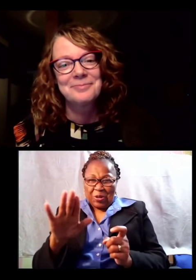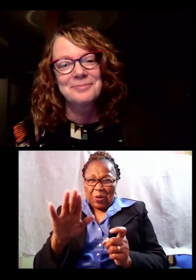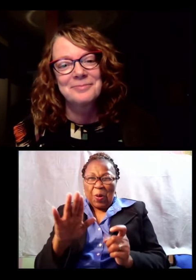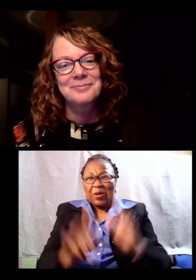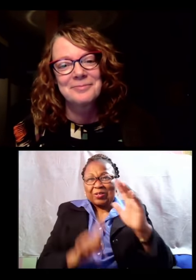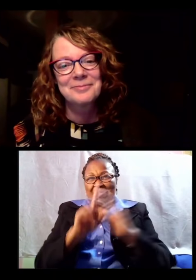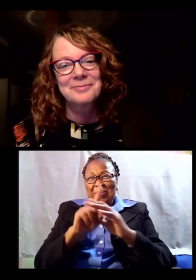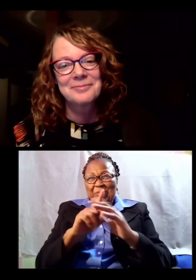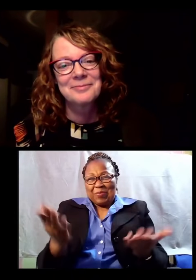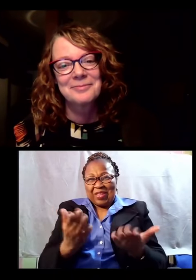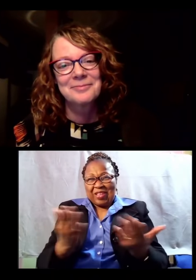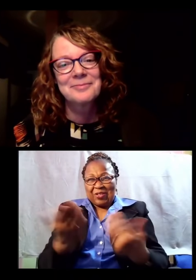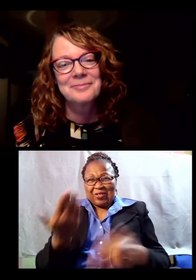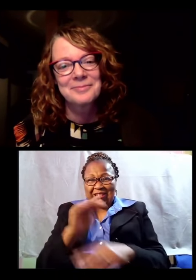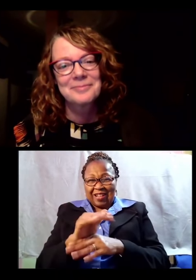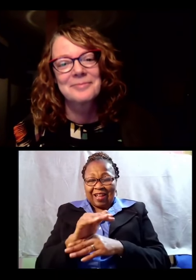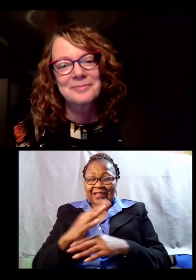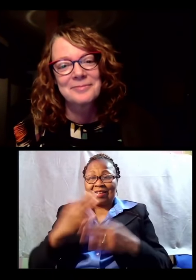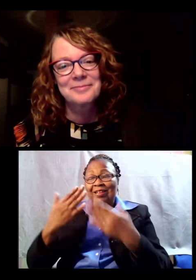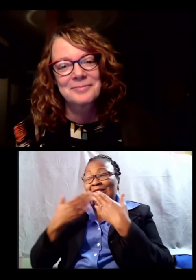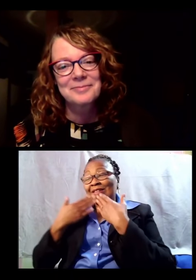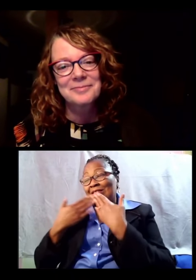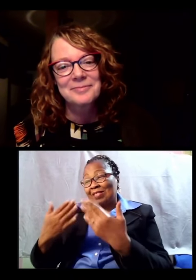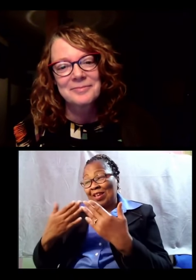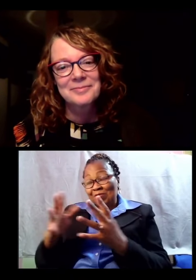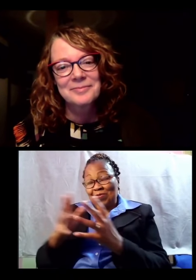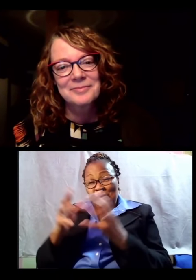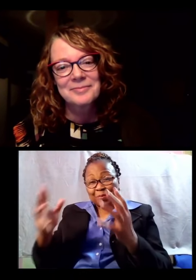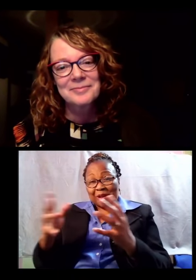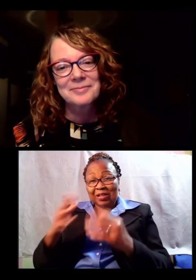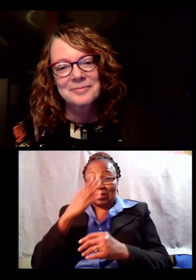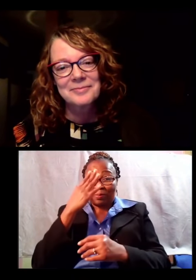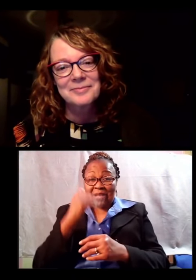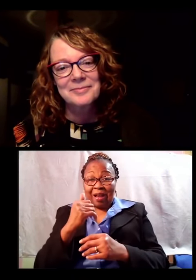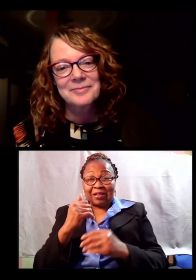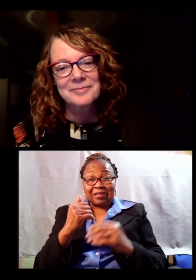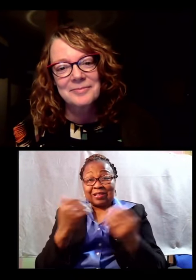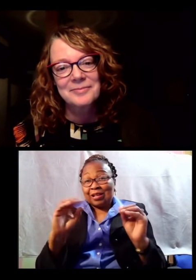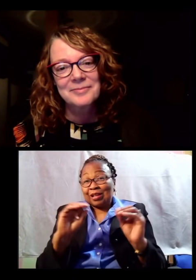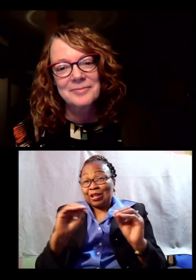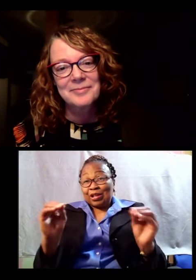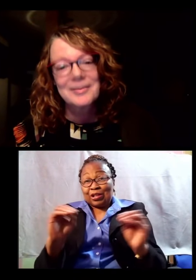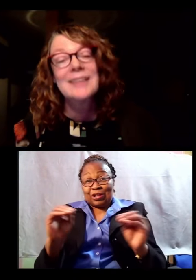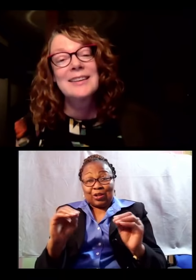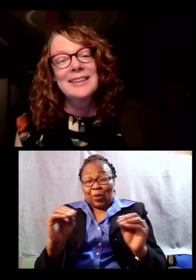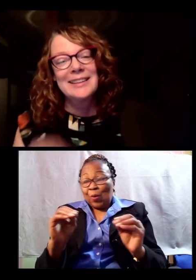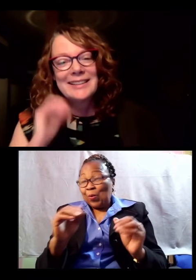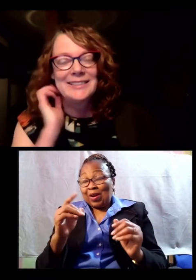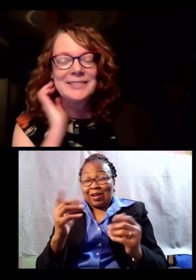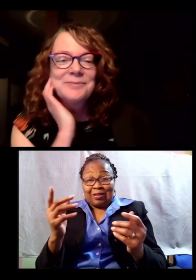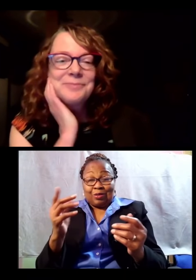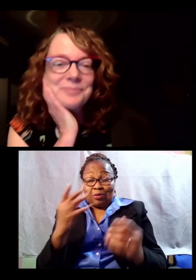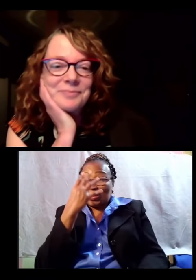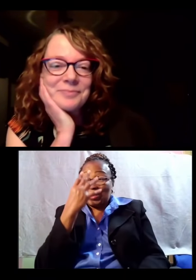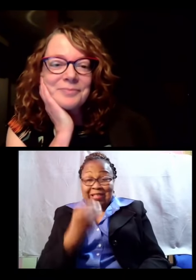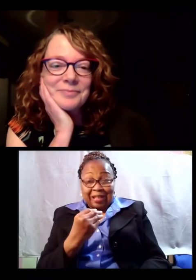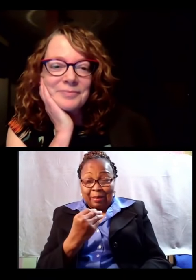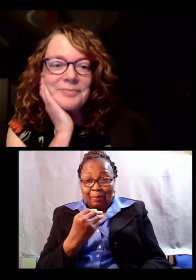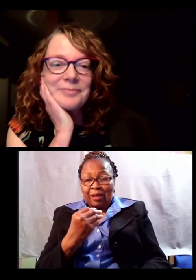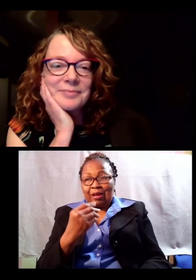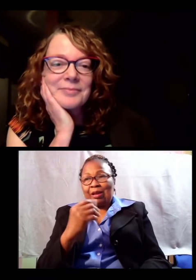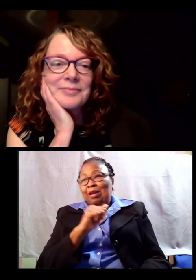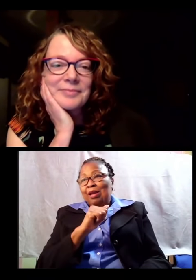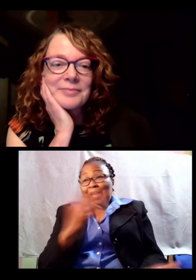very much. I appreciate it deeply, partly because of course nobody up here was sleeping and